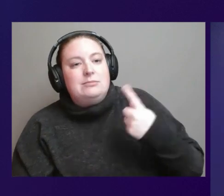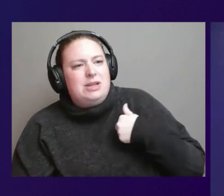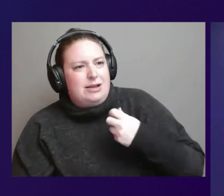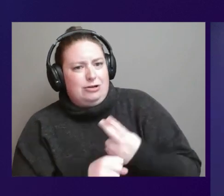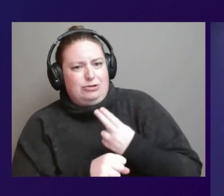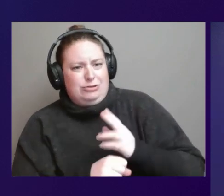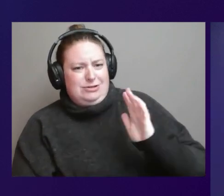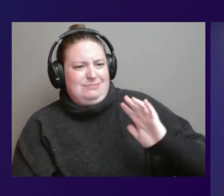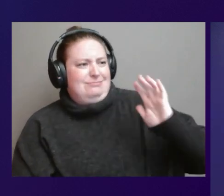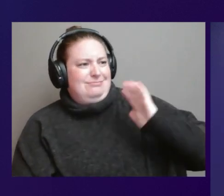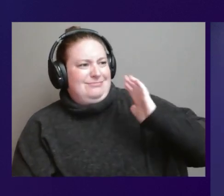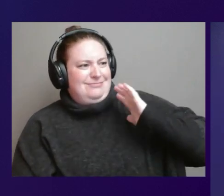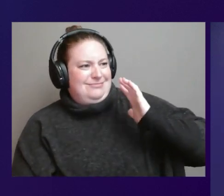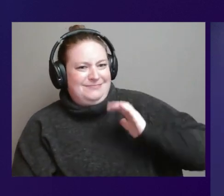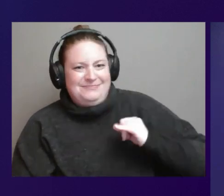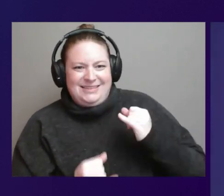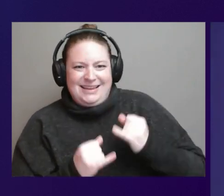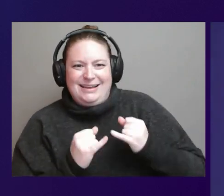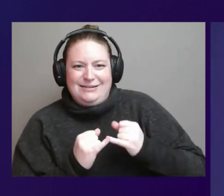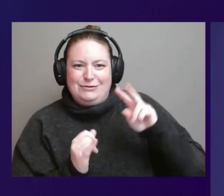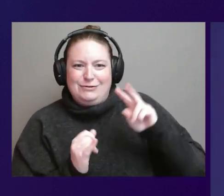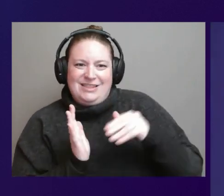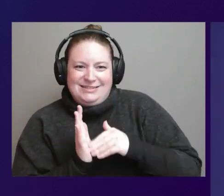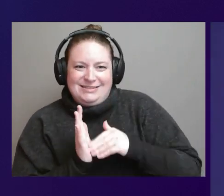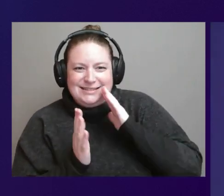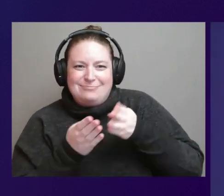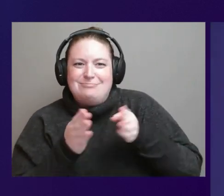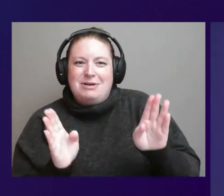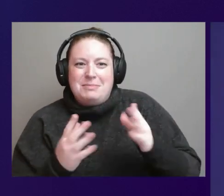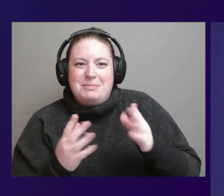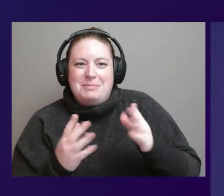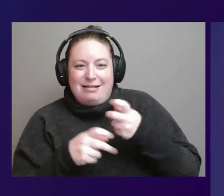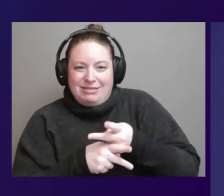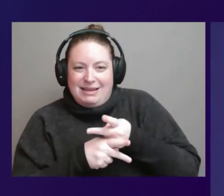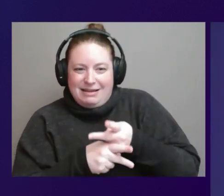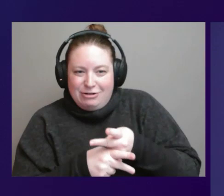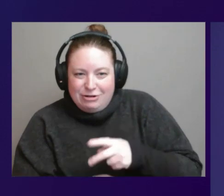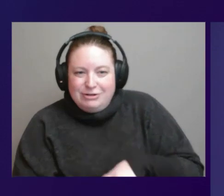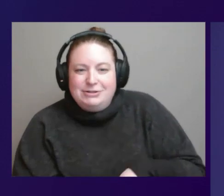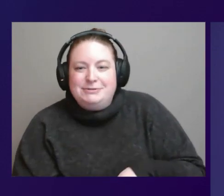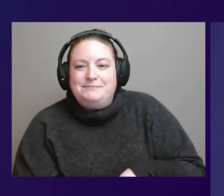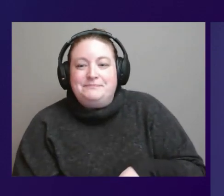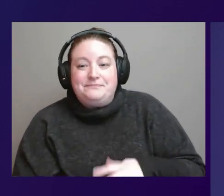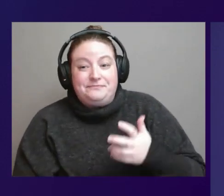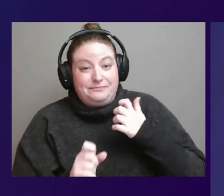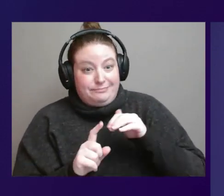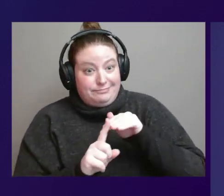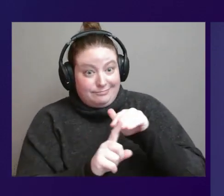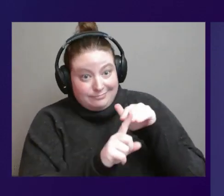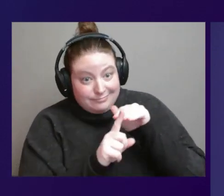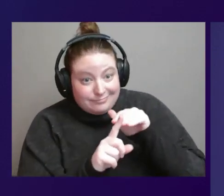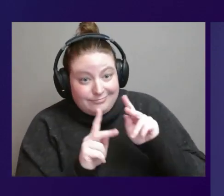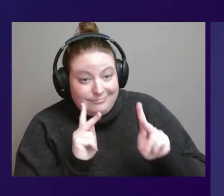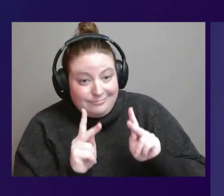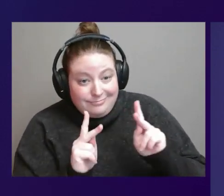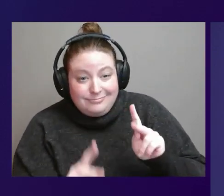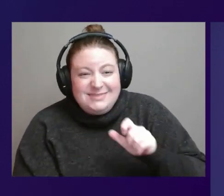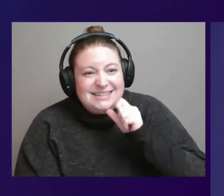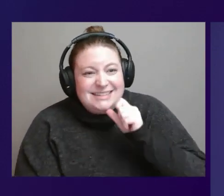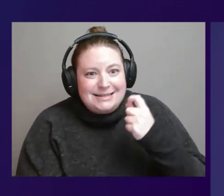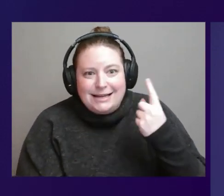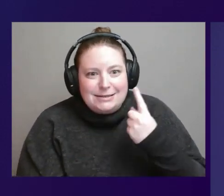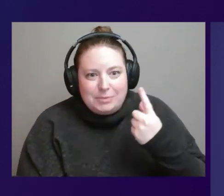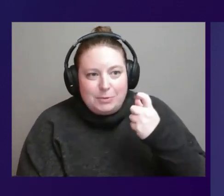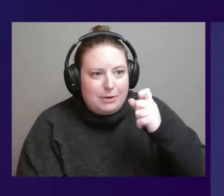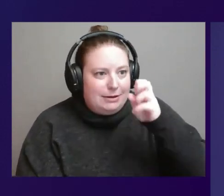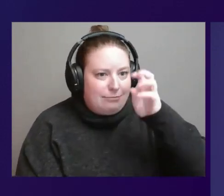late 2000s in public healthcare space. It's one of those that I kind of want to remind people, like, this isn't something we made up last week. Like,